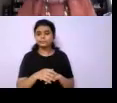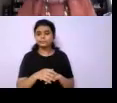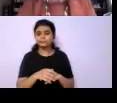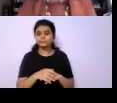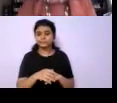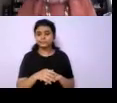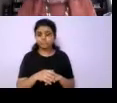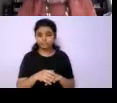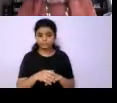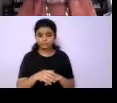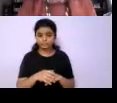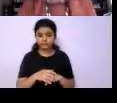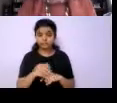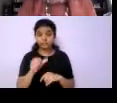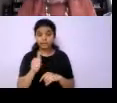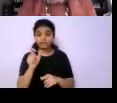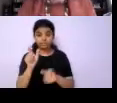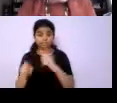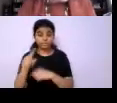the